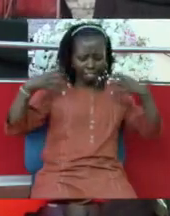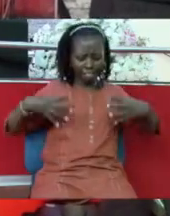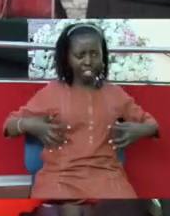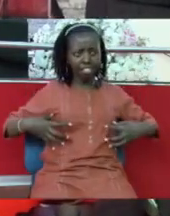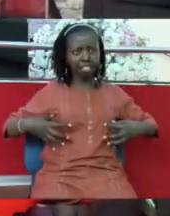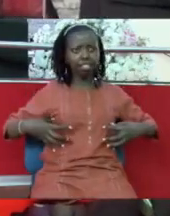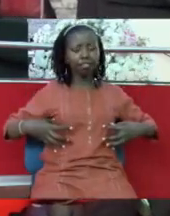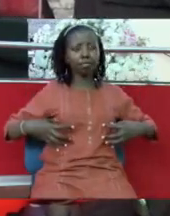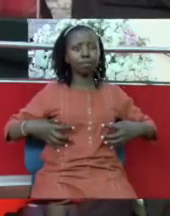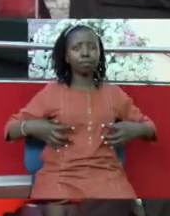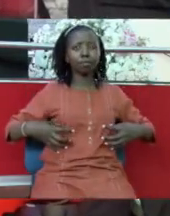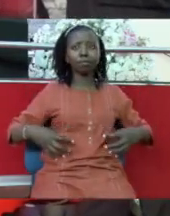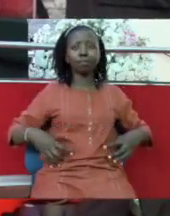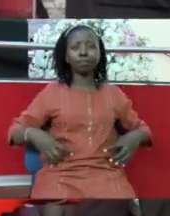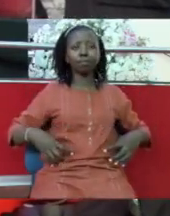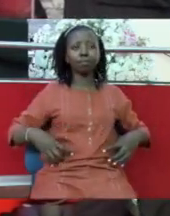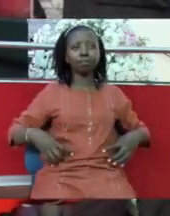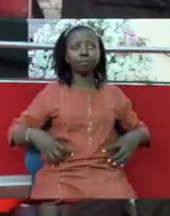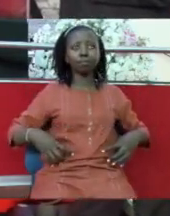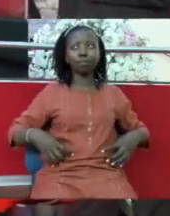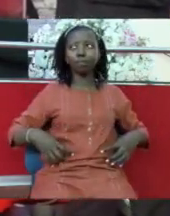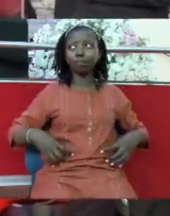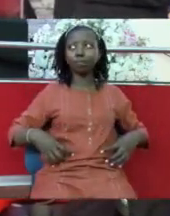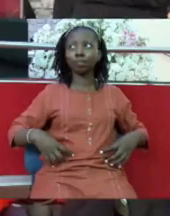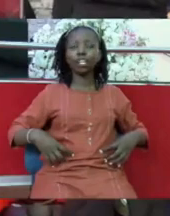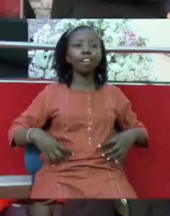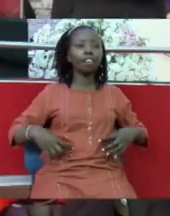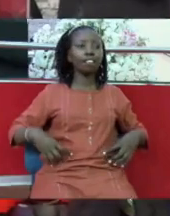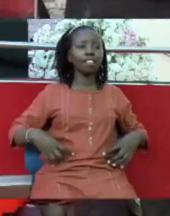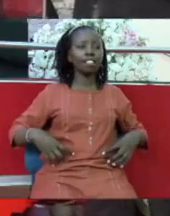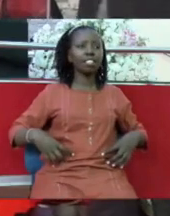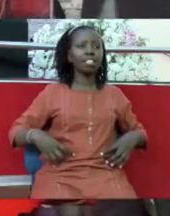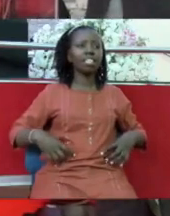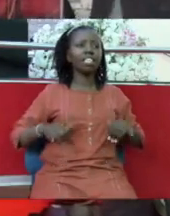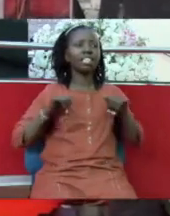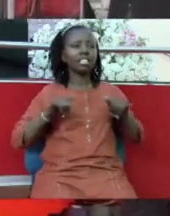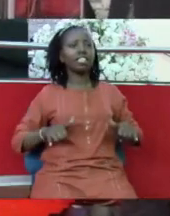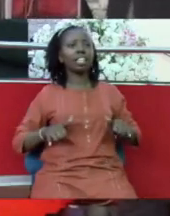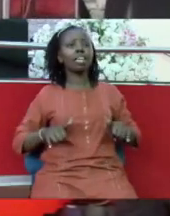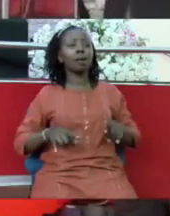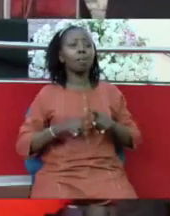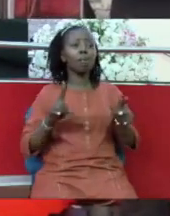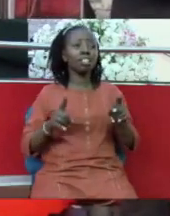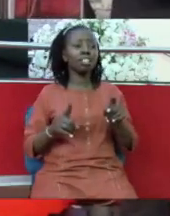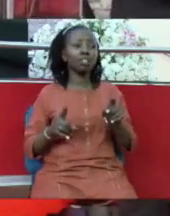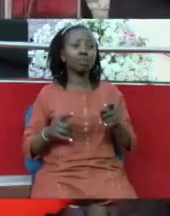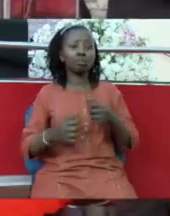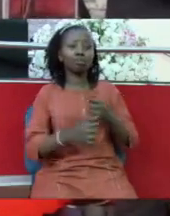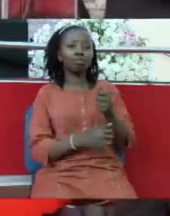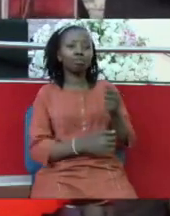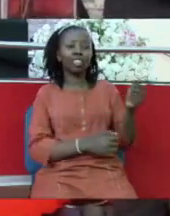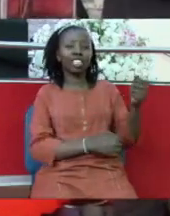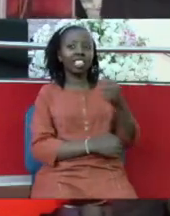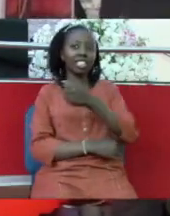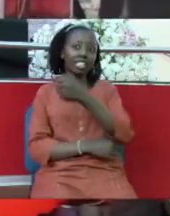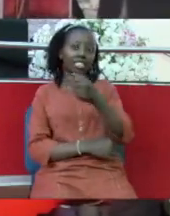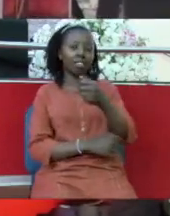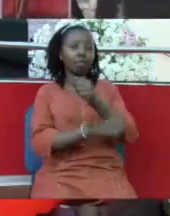breastplate, the shield, you can move it around. So whenever the arrow is coming